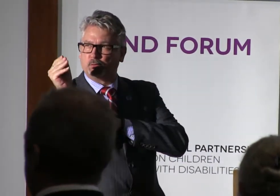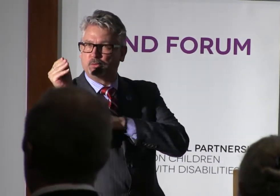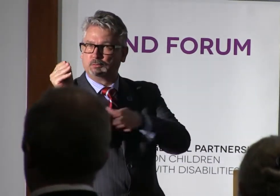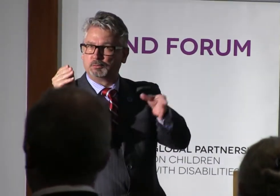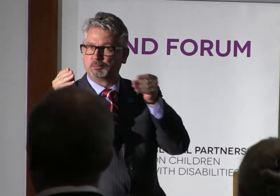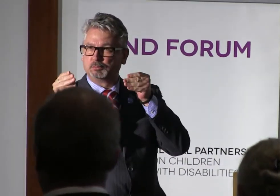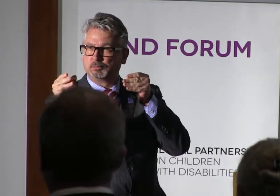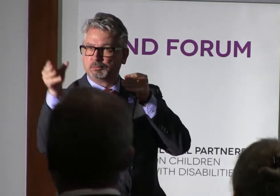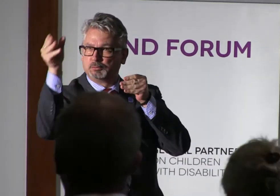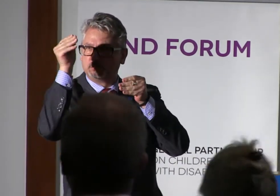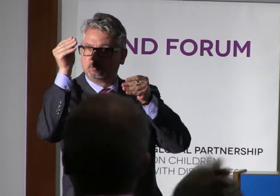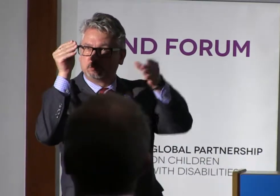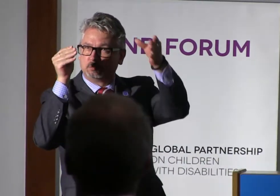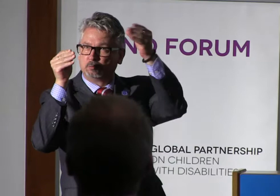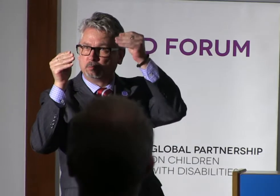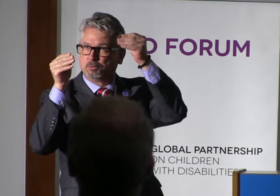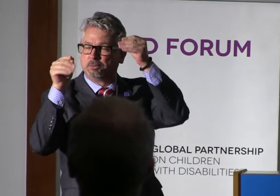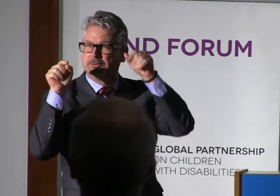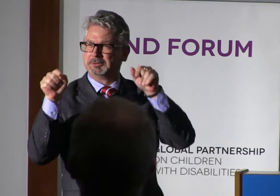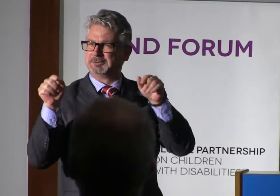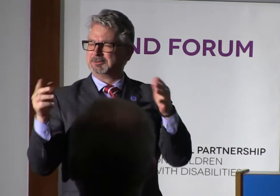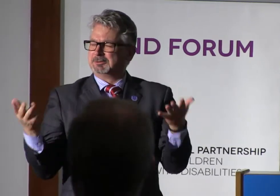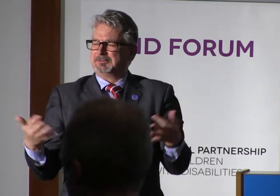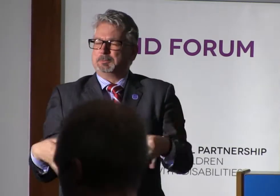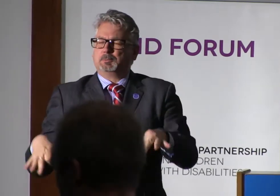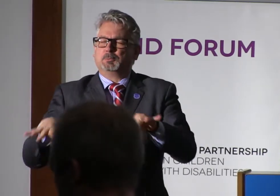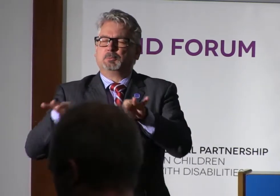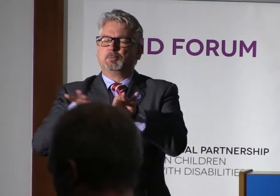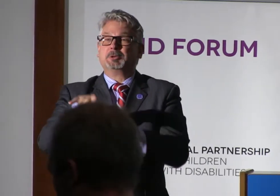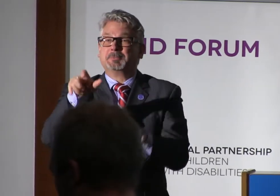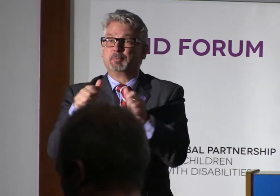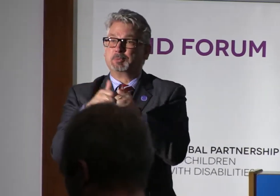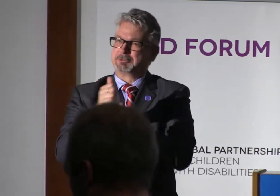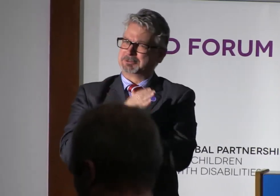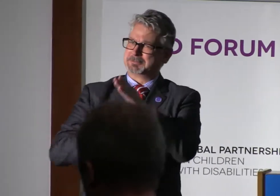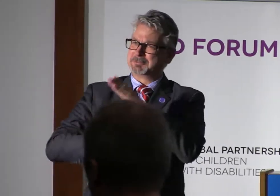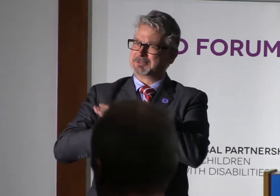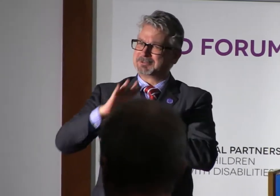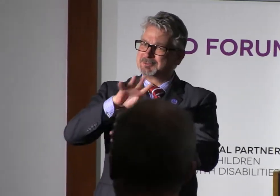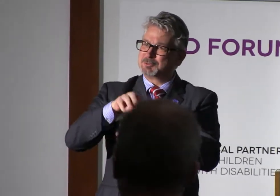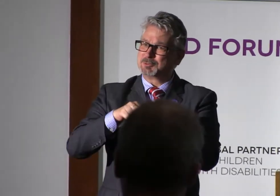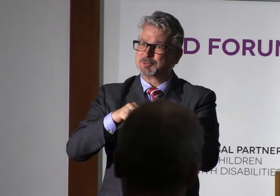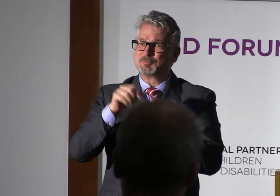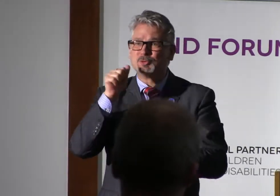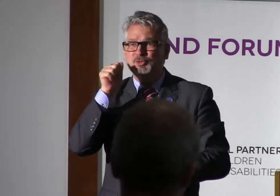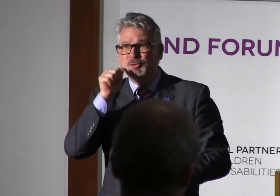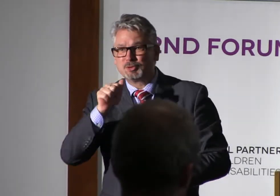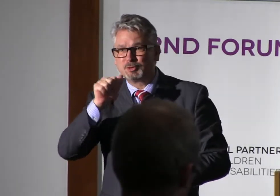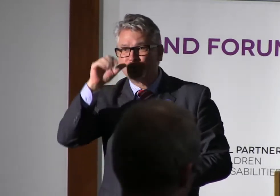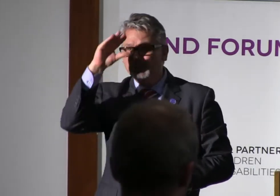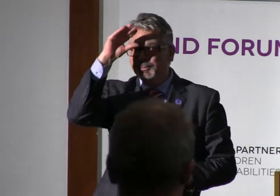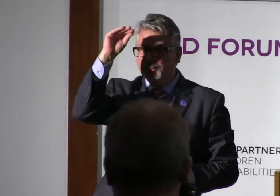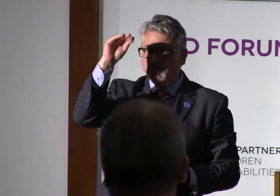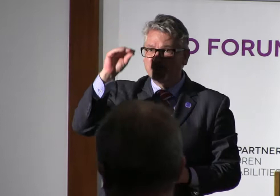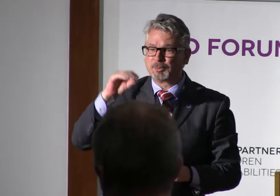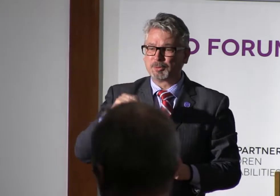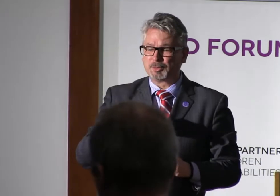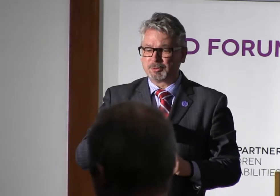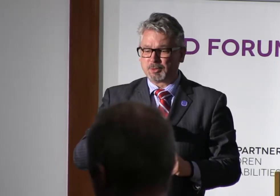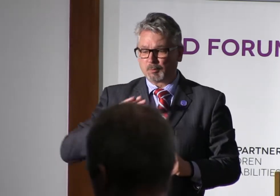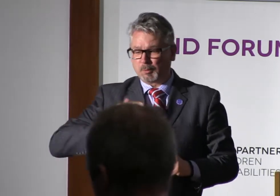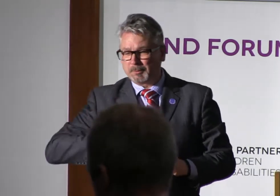And I just want to emphasize some key words that can be gleaned from these speeches.